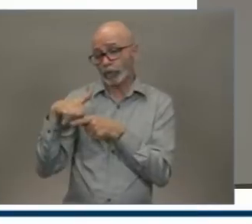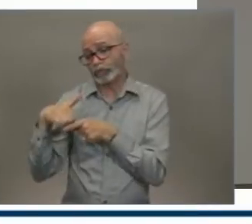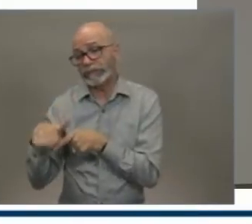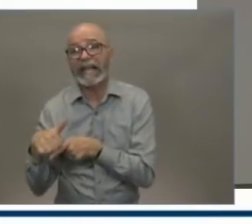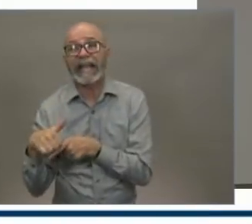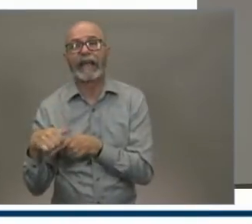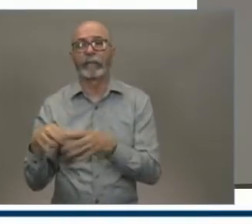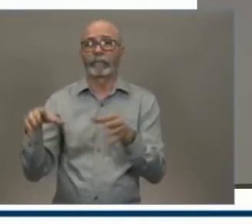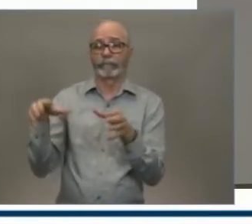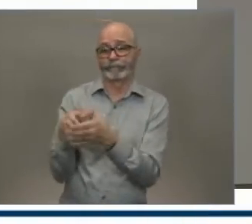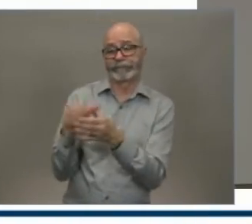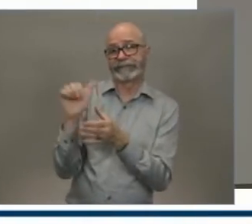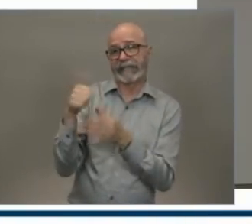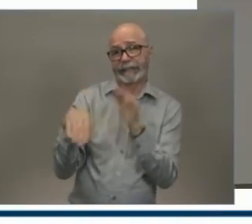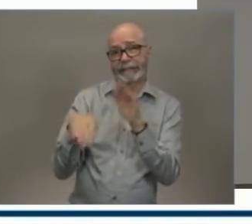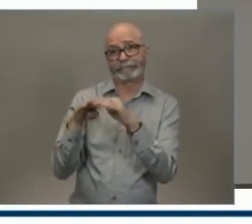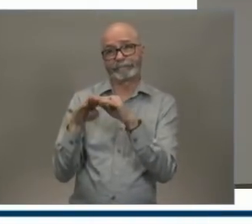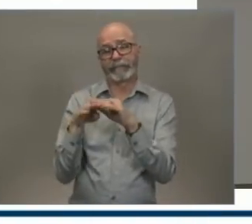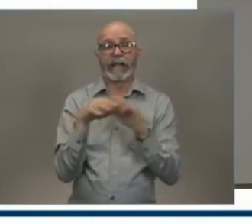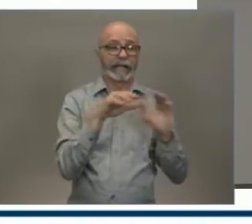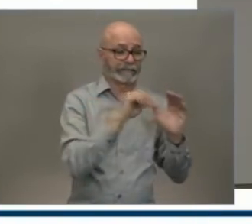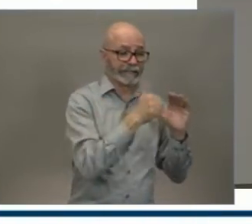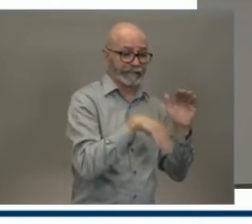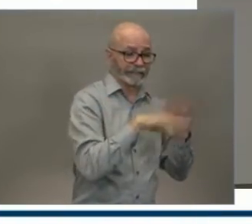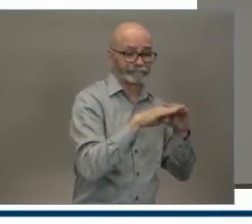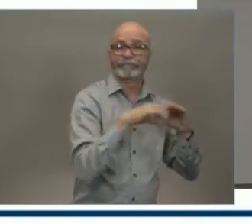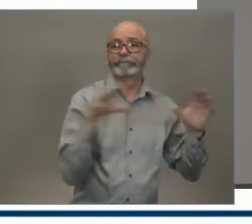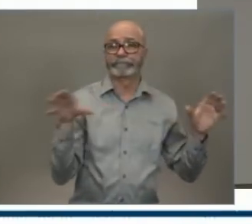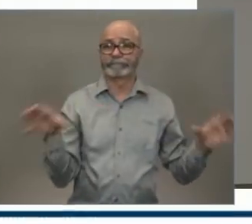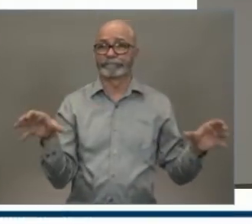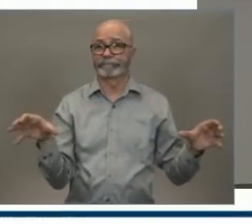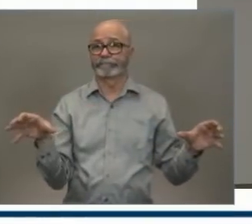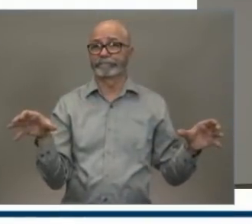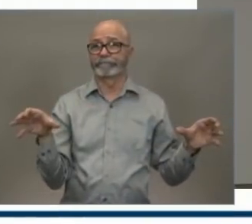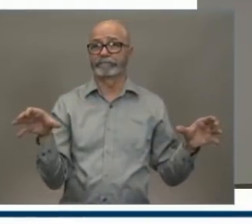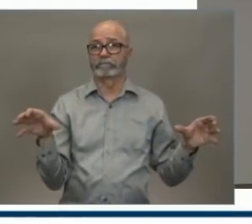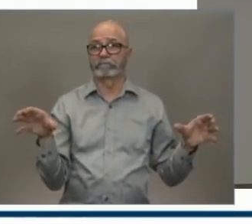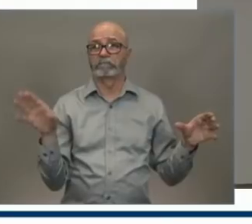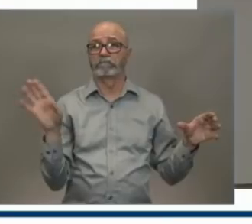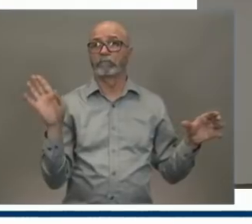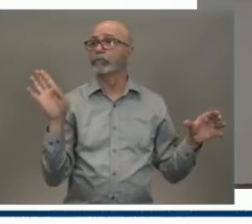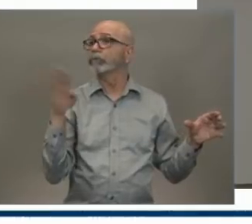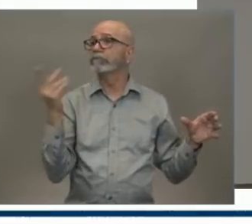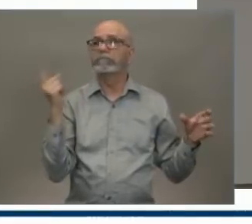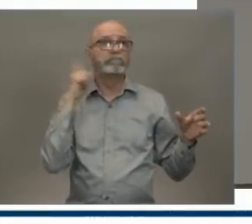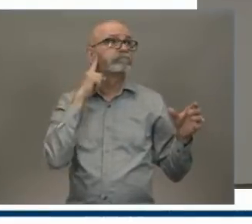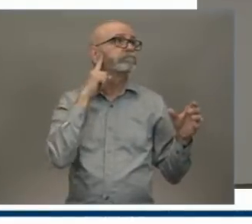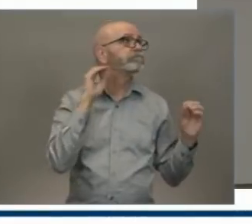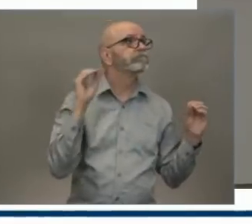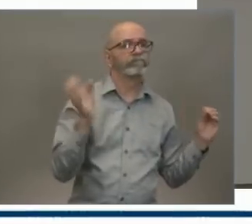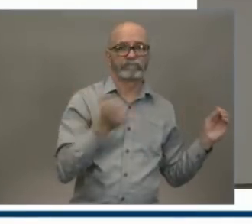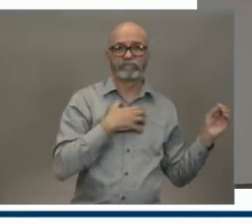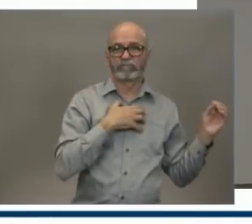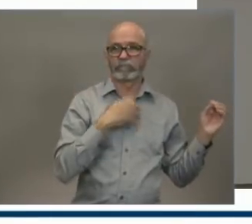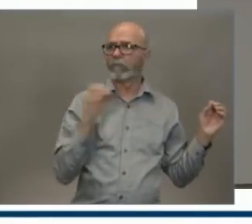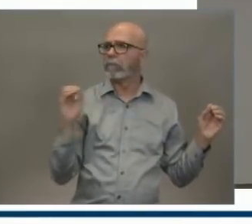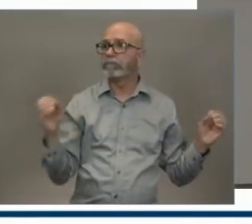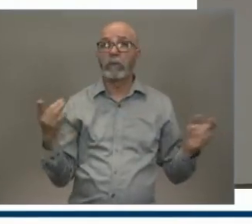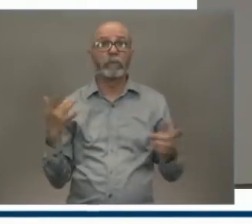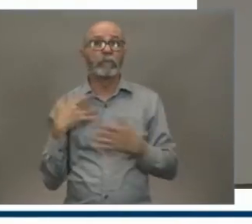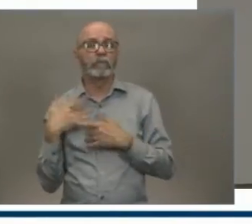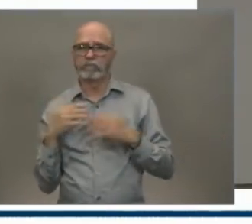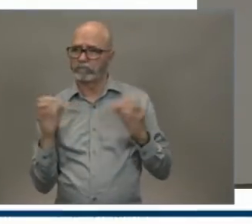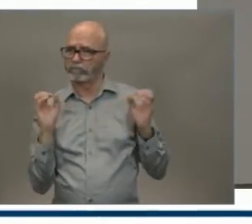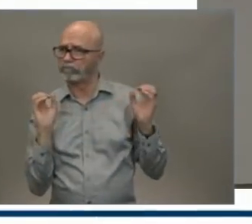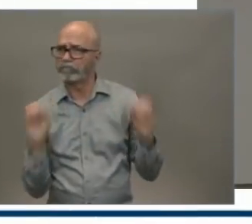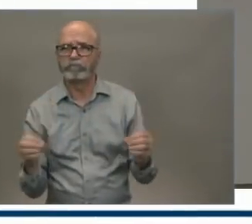10. I haven't heard a lot of concern that, they can still do the training they need just in smaller groups.